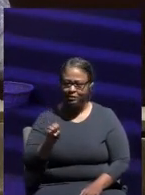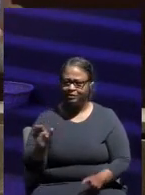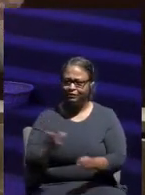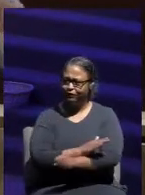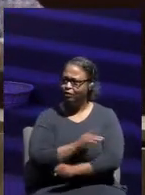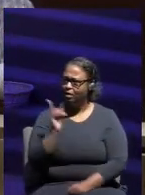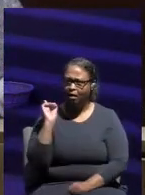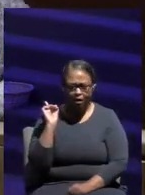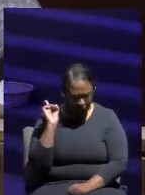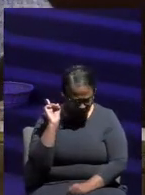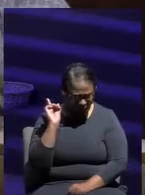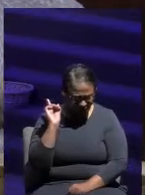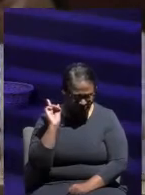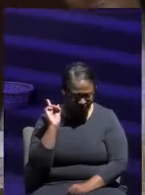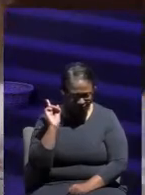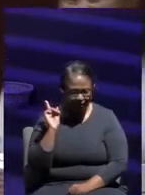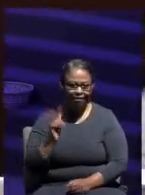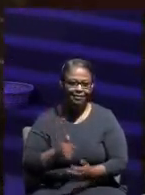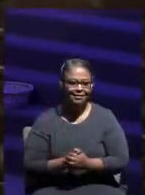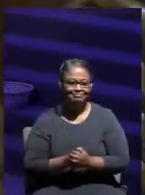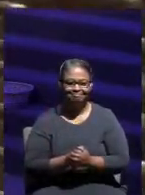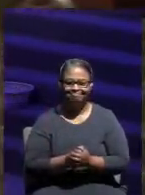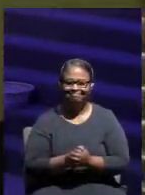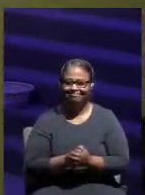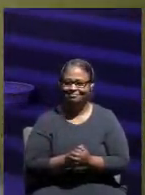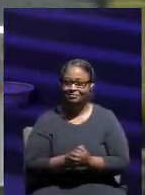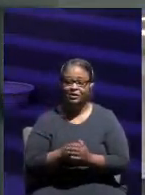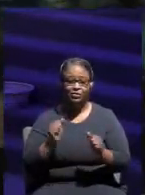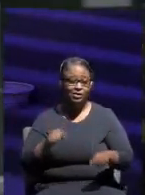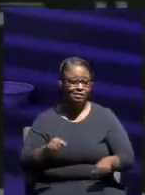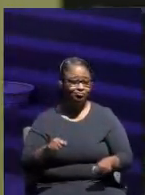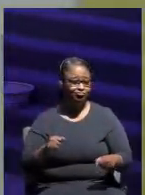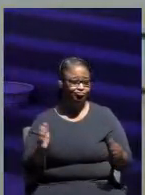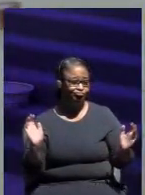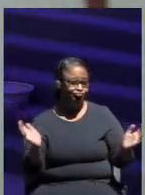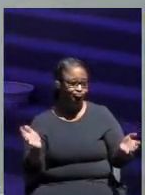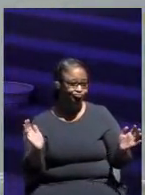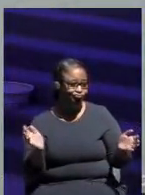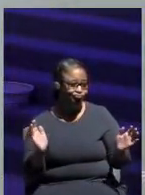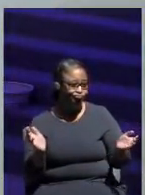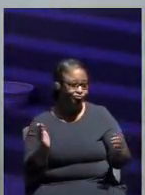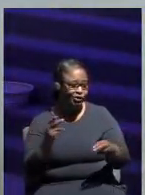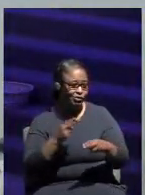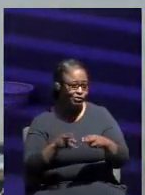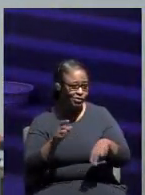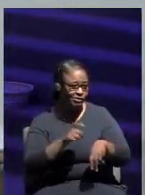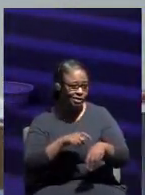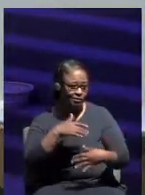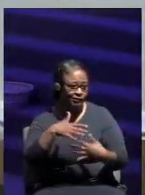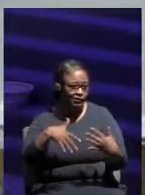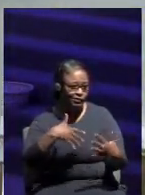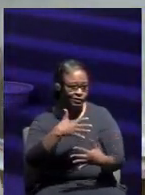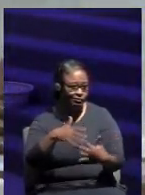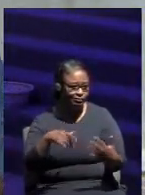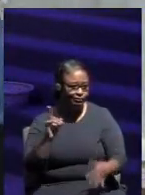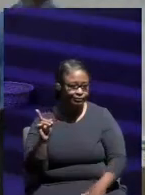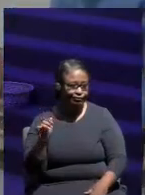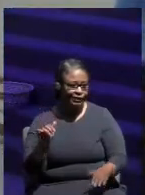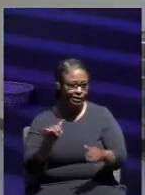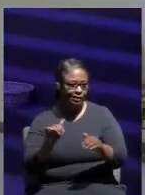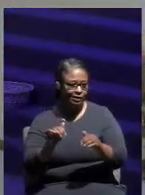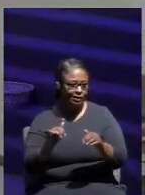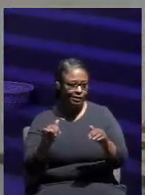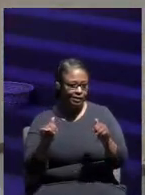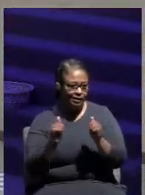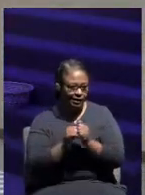completely full, right? And then you could hang out here, have a little time of fellowship, some games, some